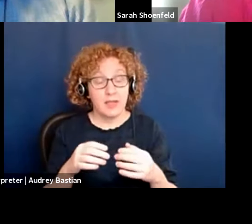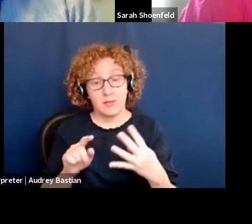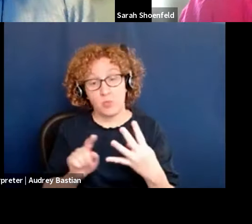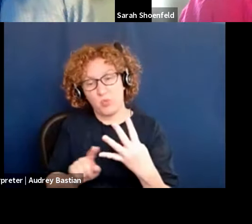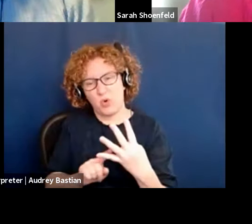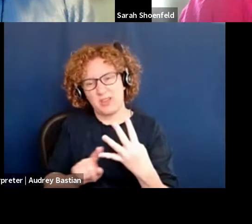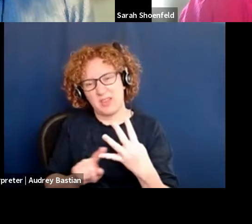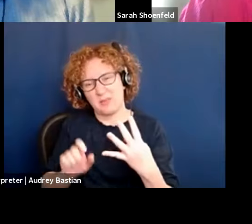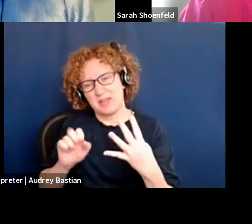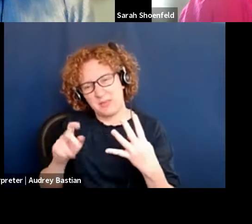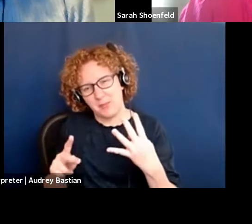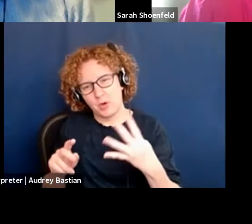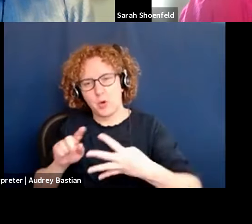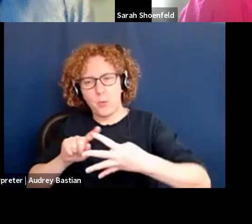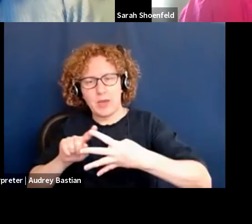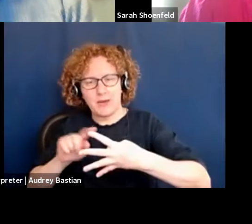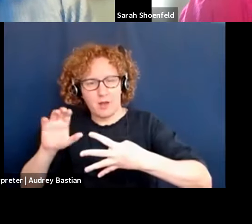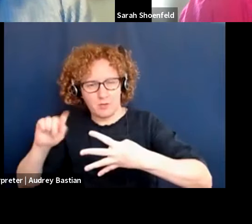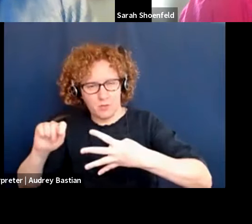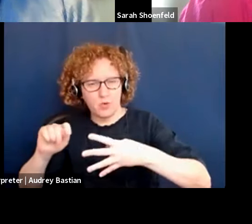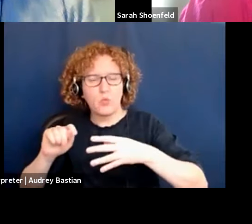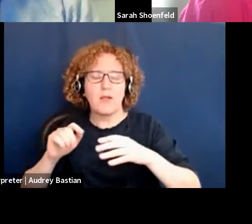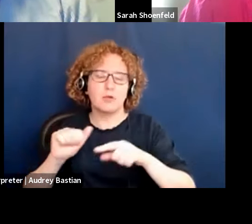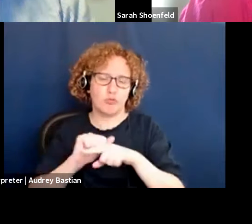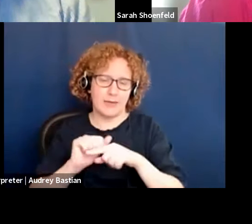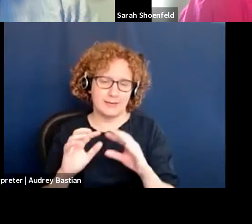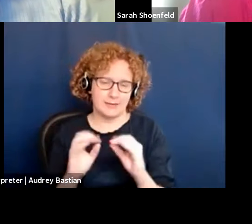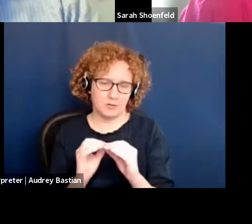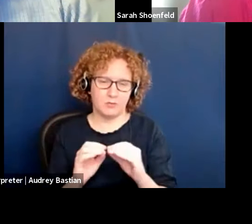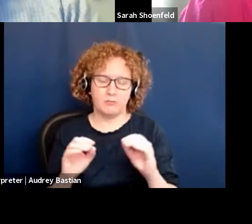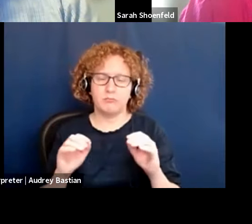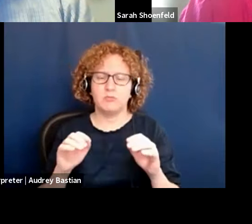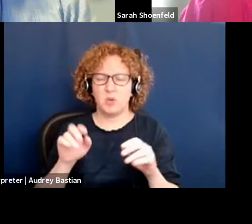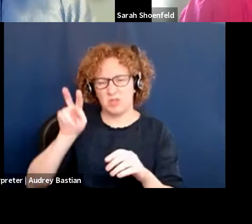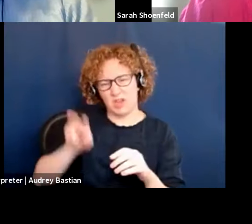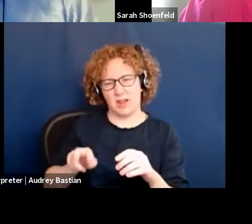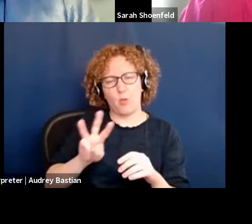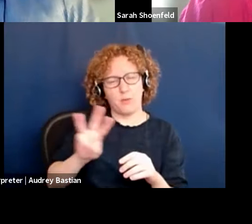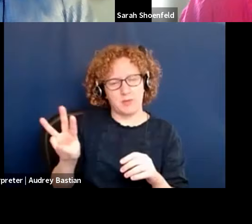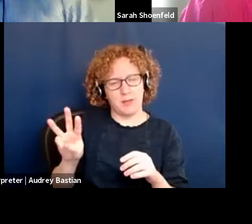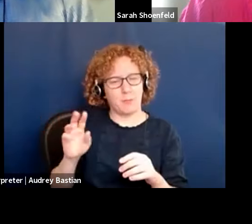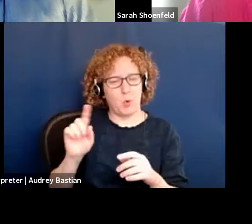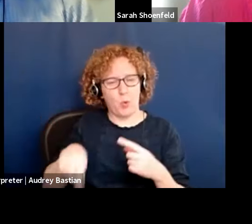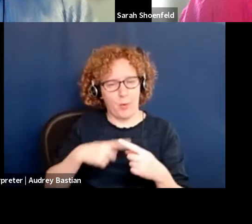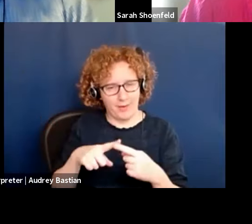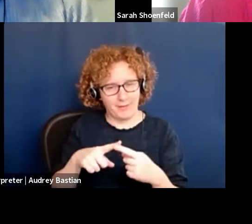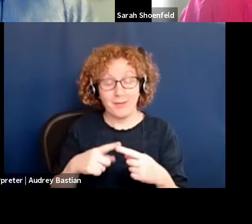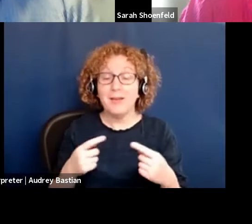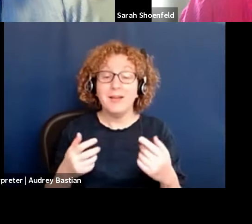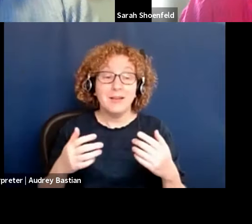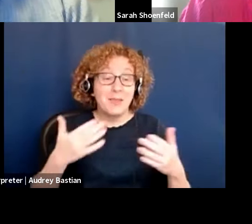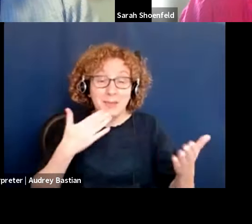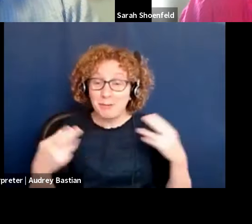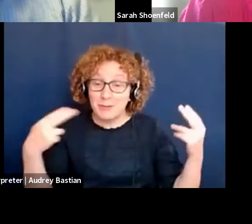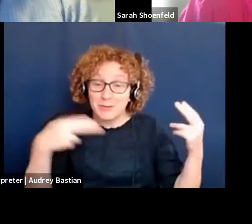September, beginning of October. So also please check out our website for those as well. Thank you all so much for joining us. Thank you to all